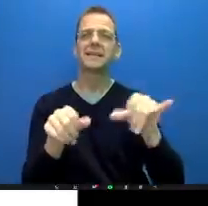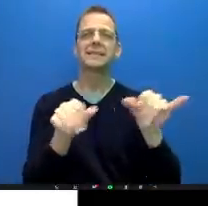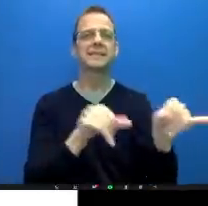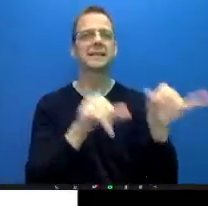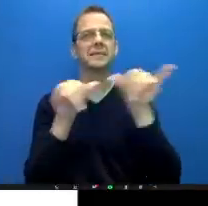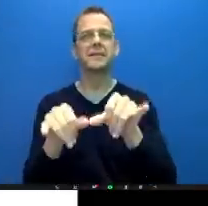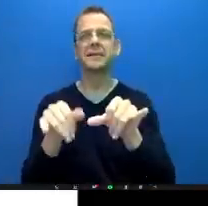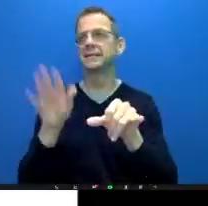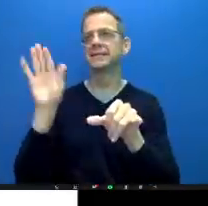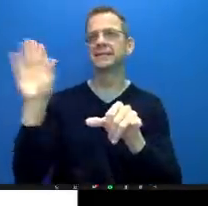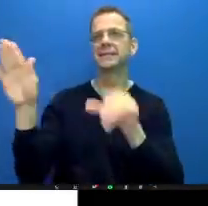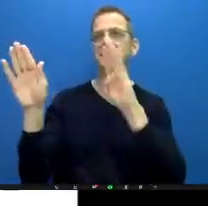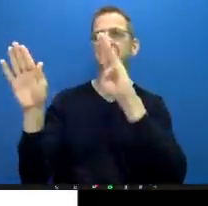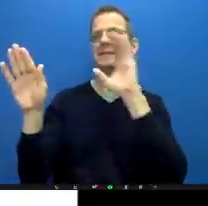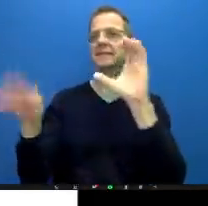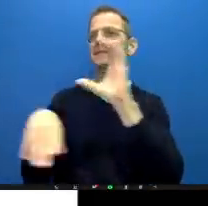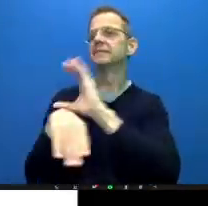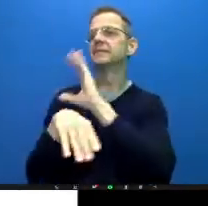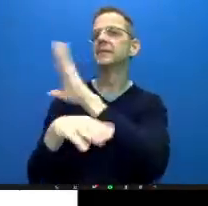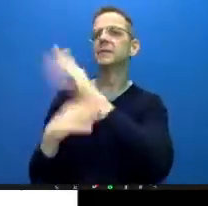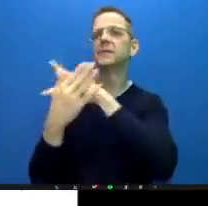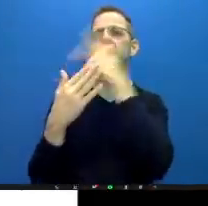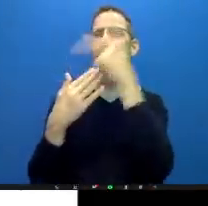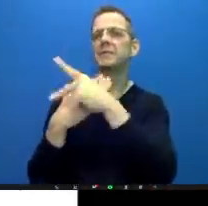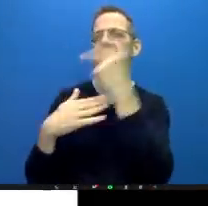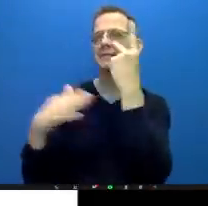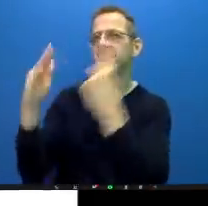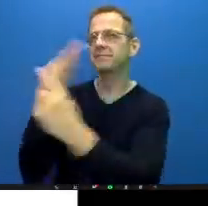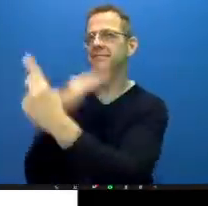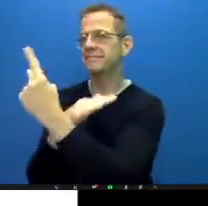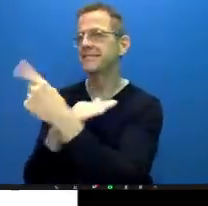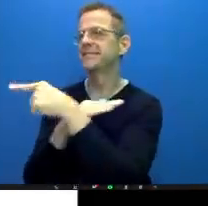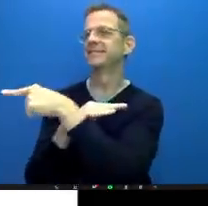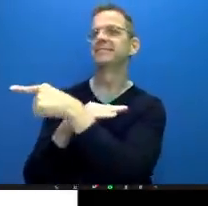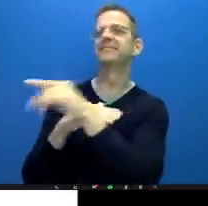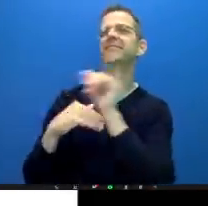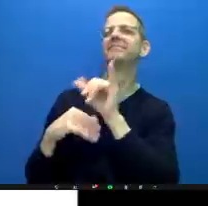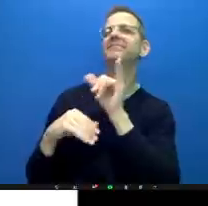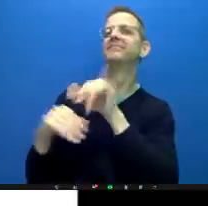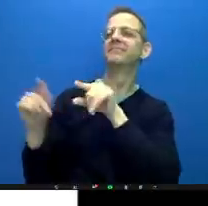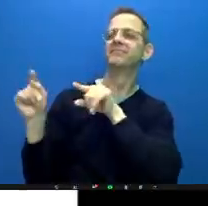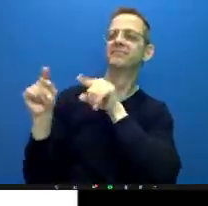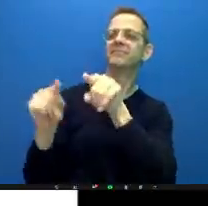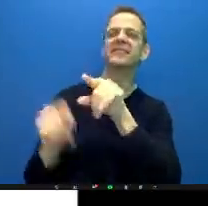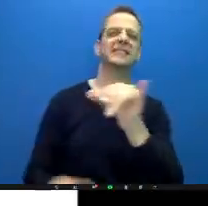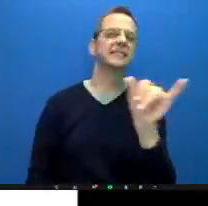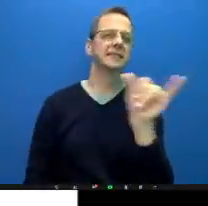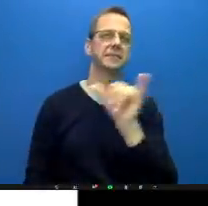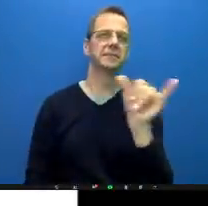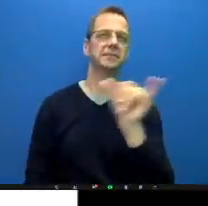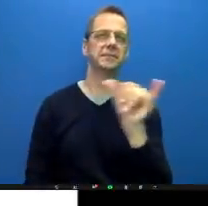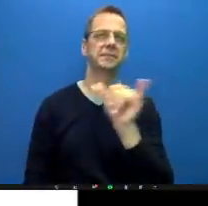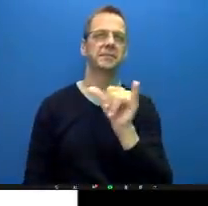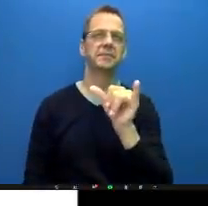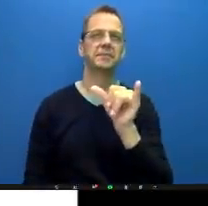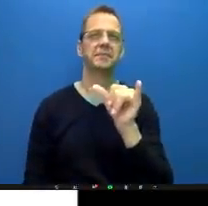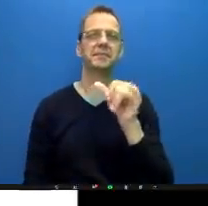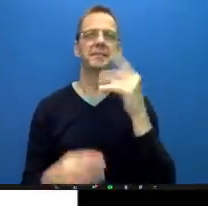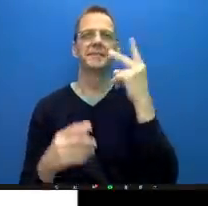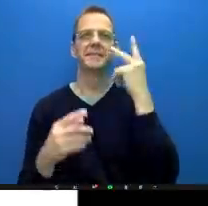So the left two graphs are projections for Alberta done by BC COVID-19 modeling